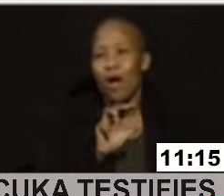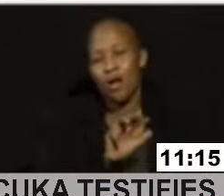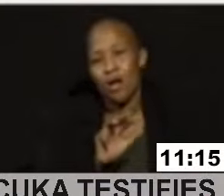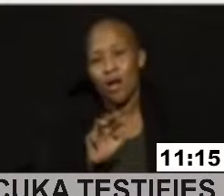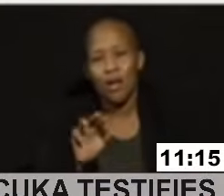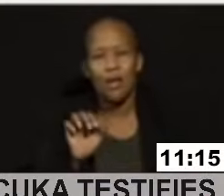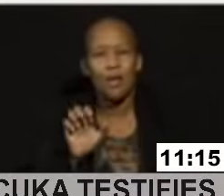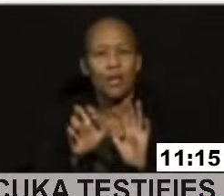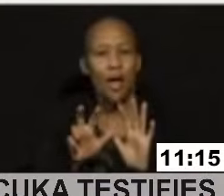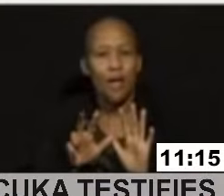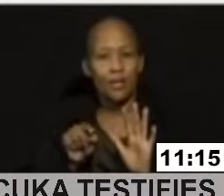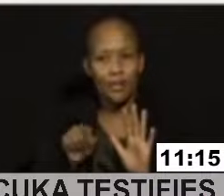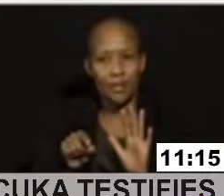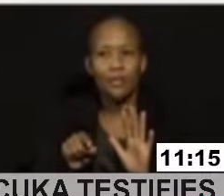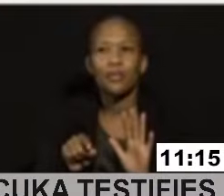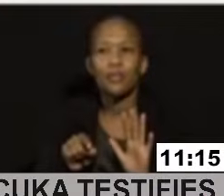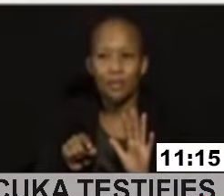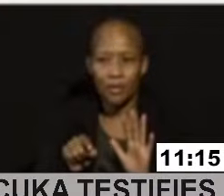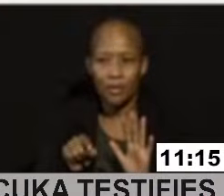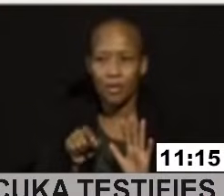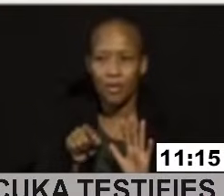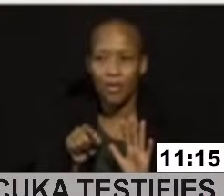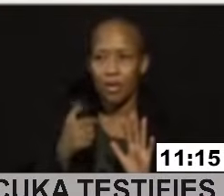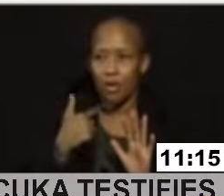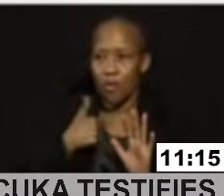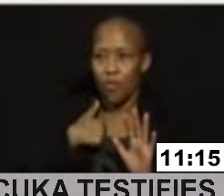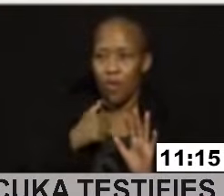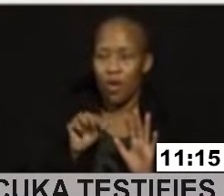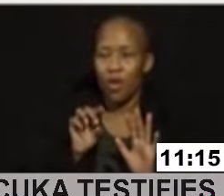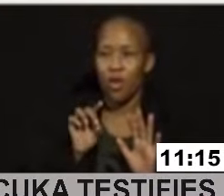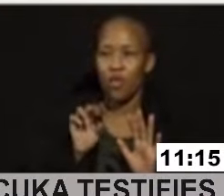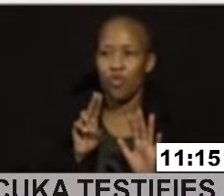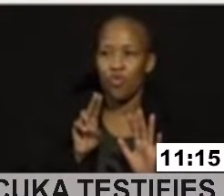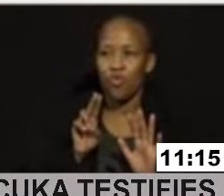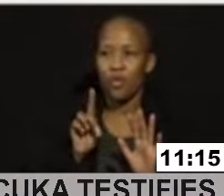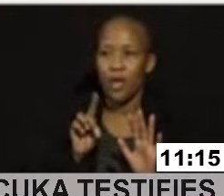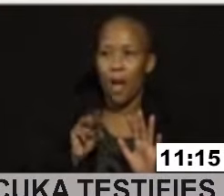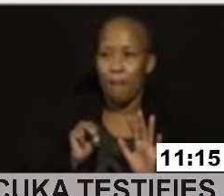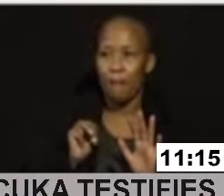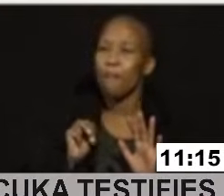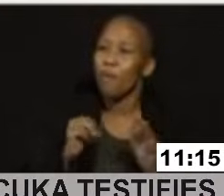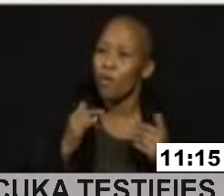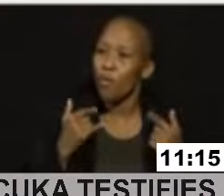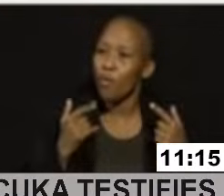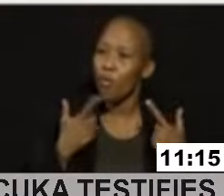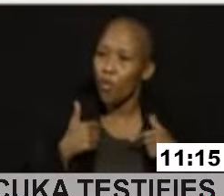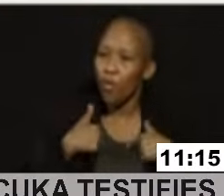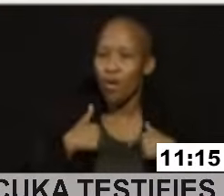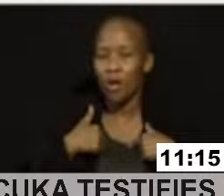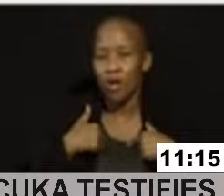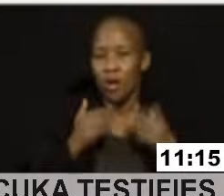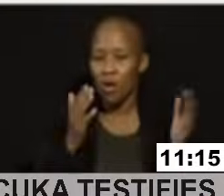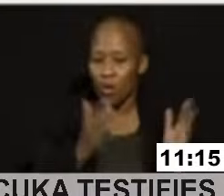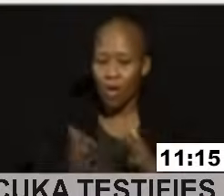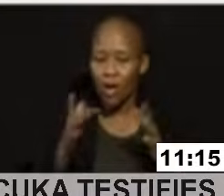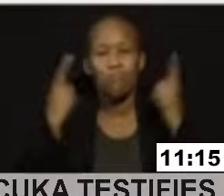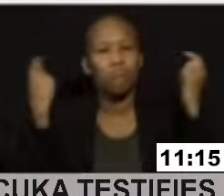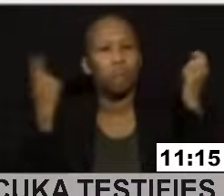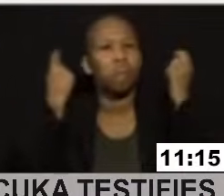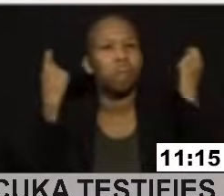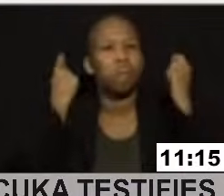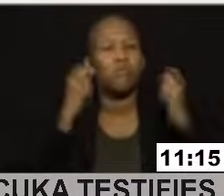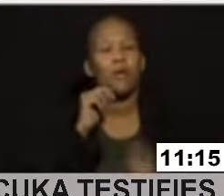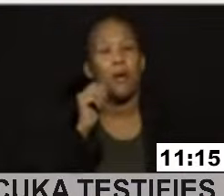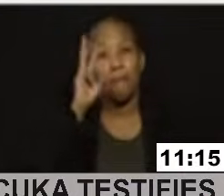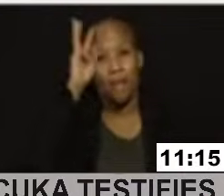because as the UDF, we then decided to organize a celebration of Mr. Mandela's 70th